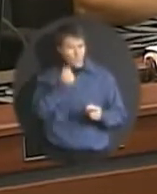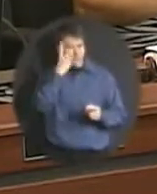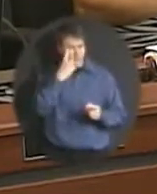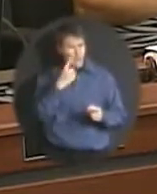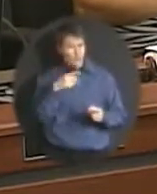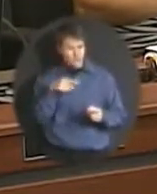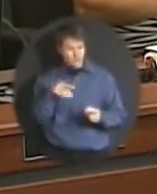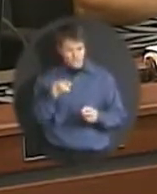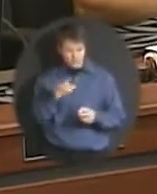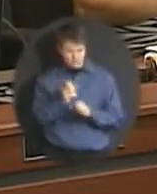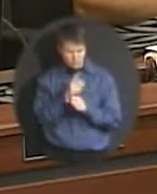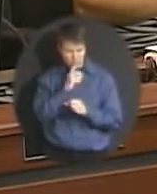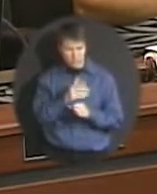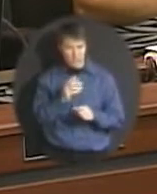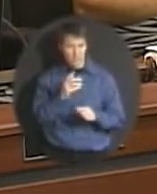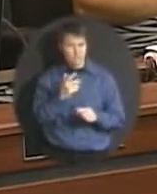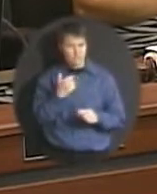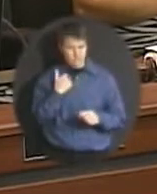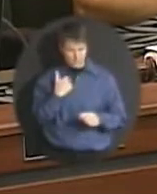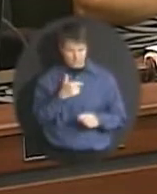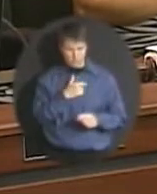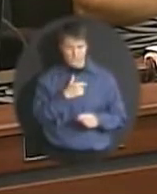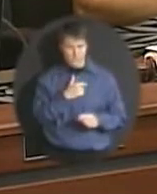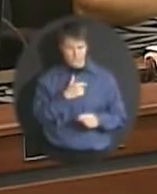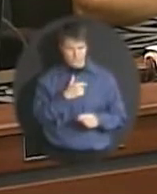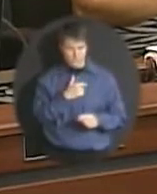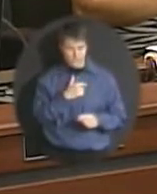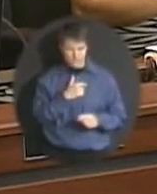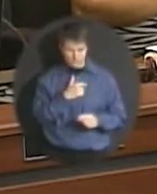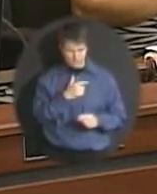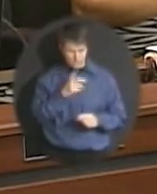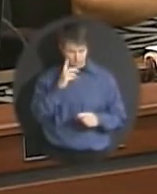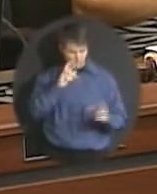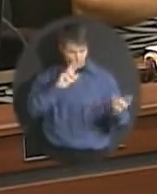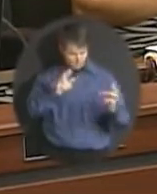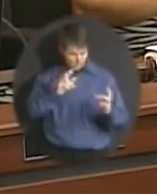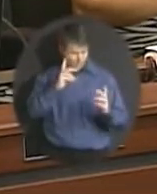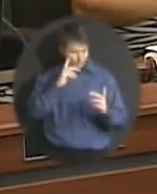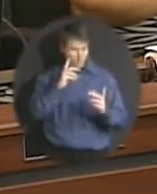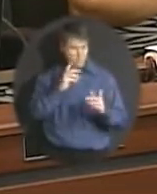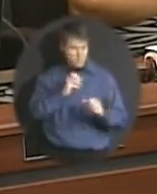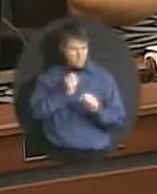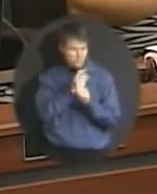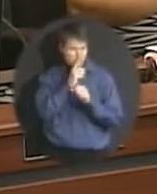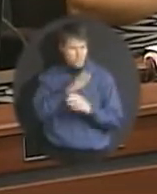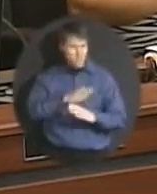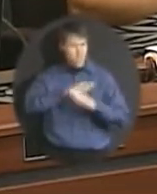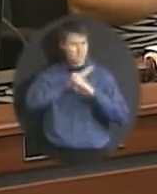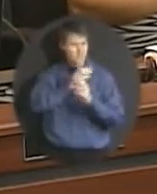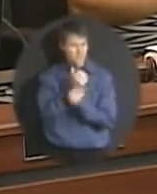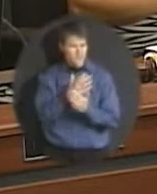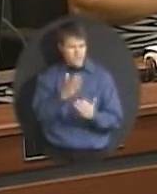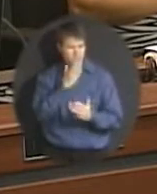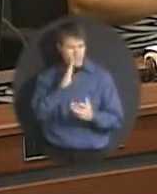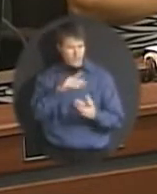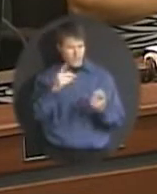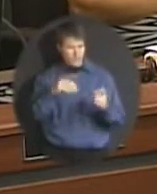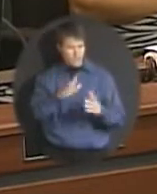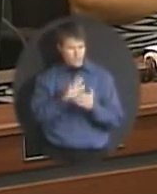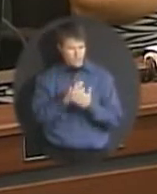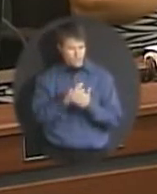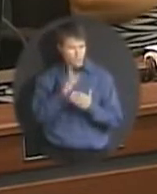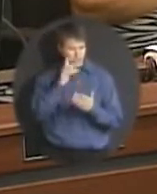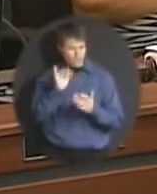we've taken those precautionary steps, proactive steps to prevent it from happening in our schools. we could do that.